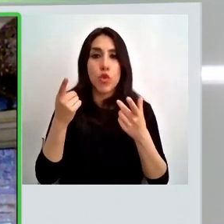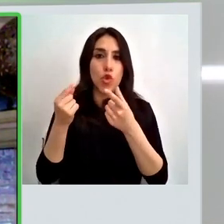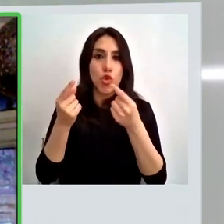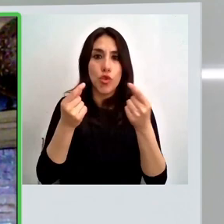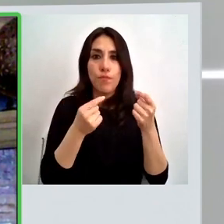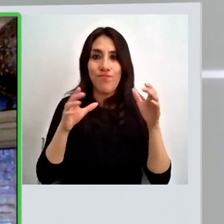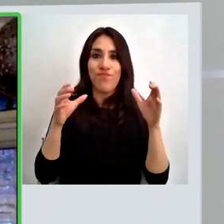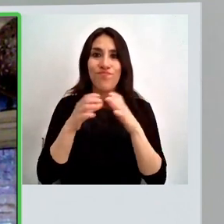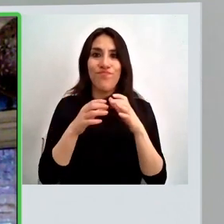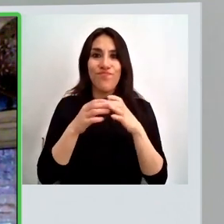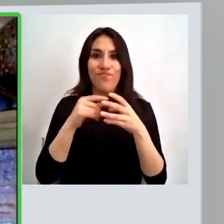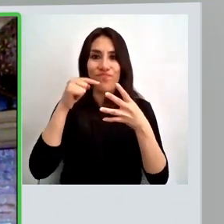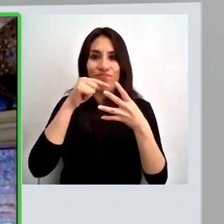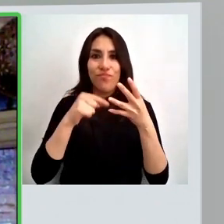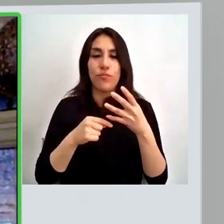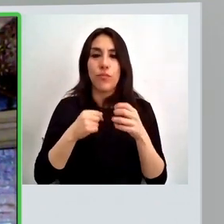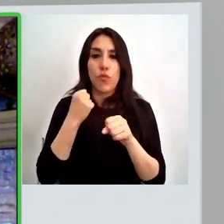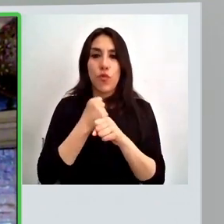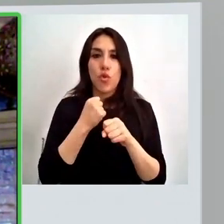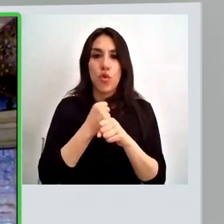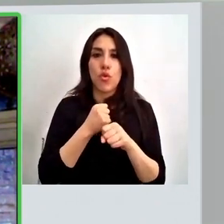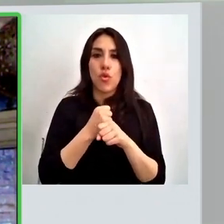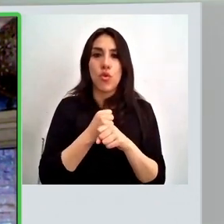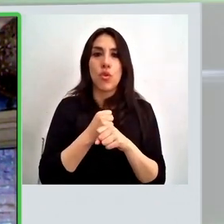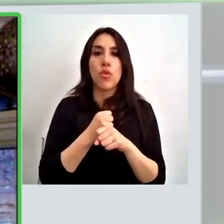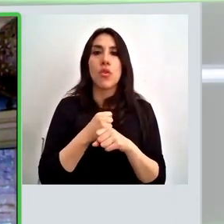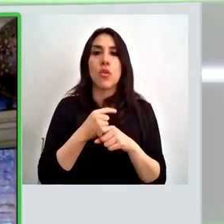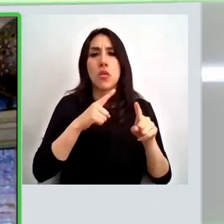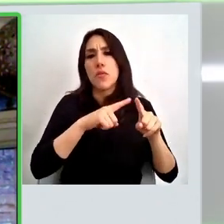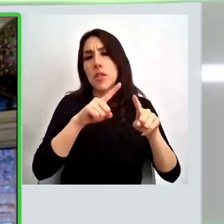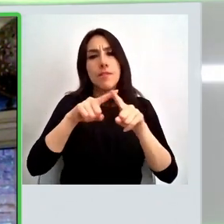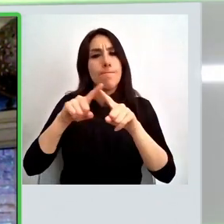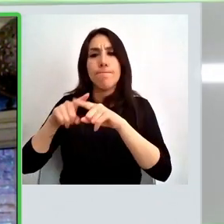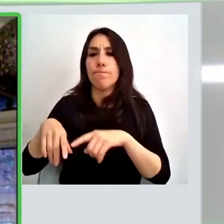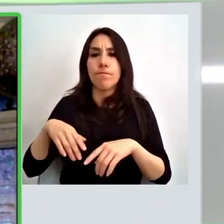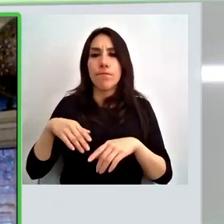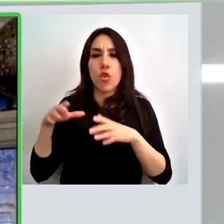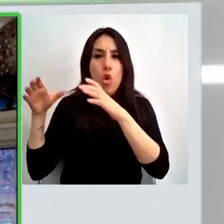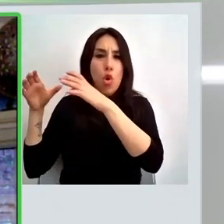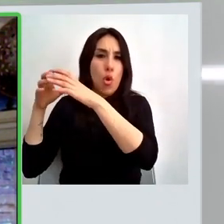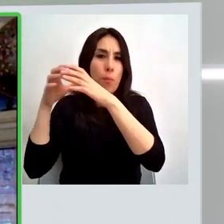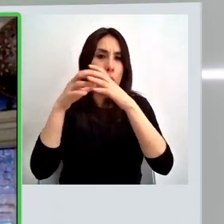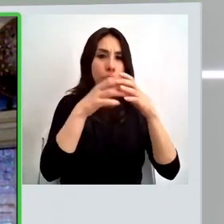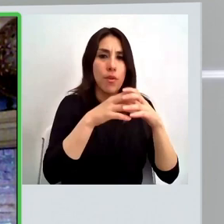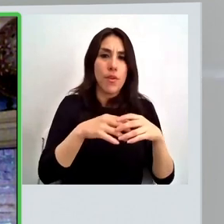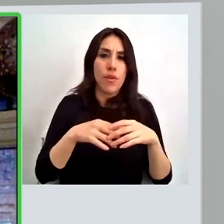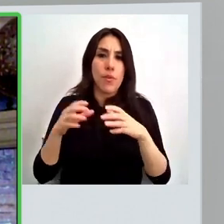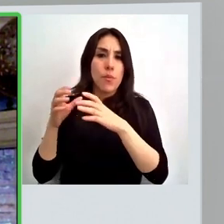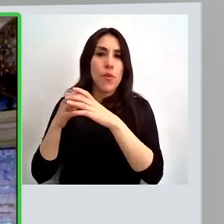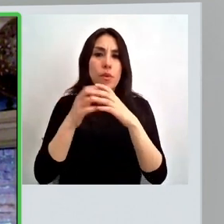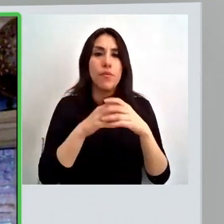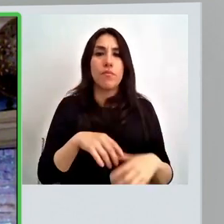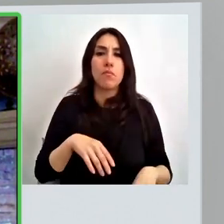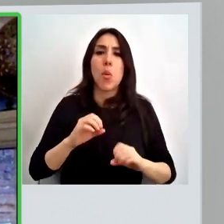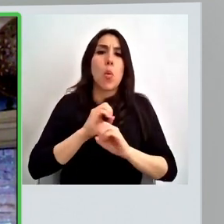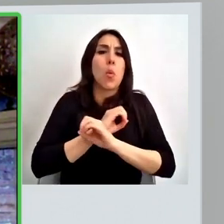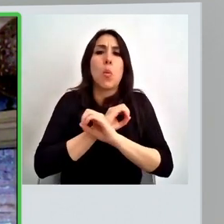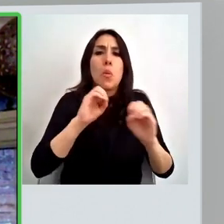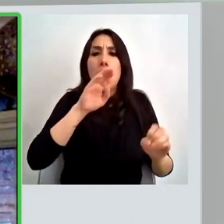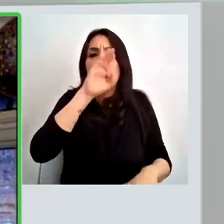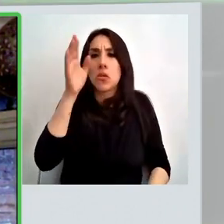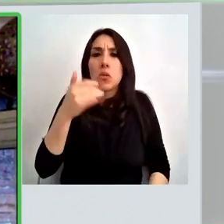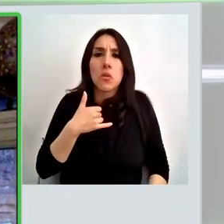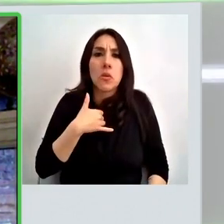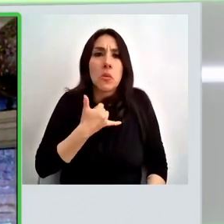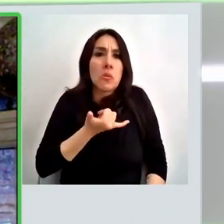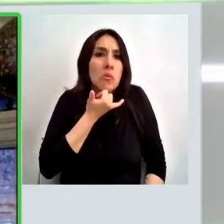organisations and they never regret ever setting up an employee resource group. They are a wonderful instrument of change